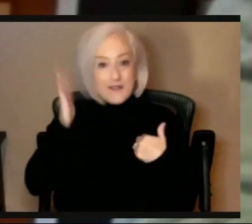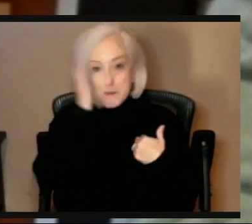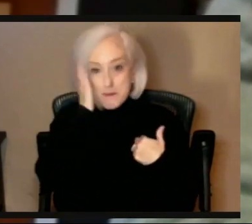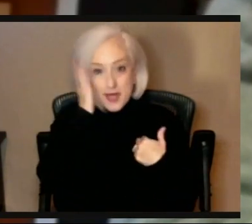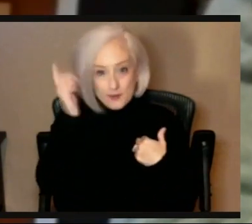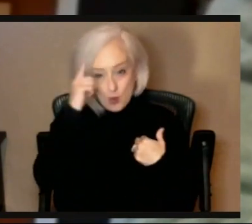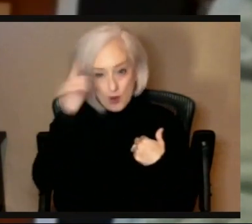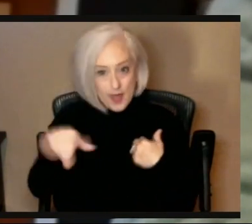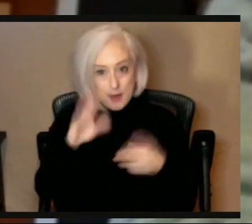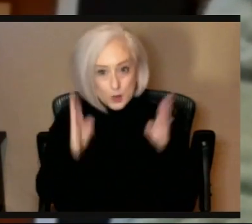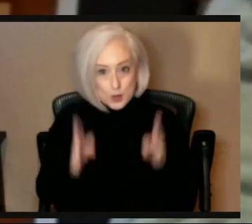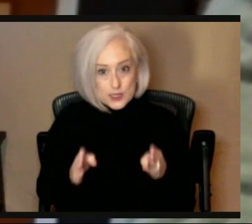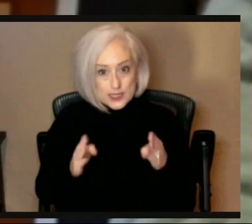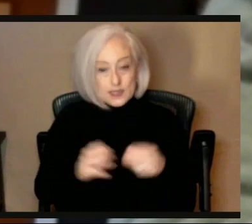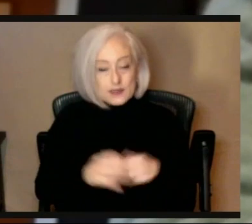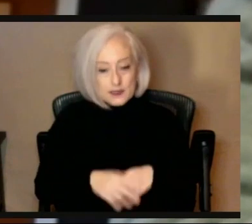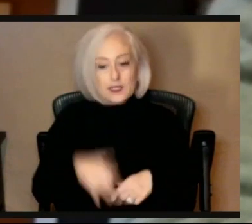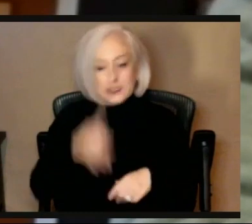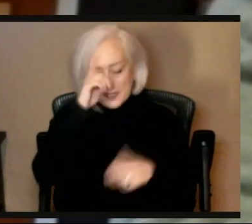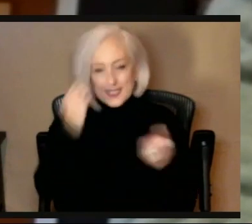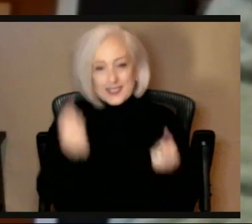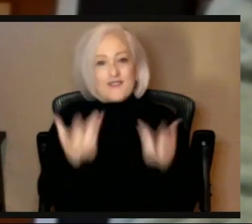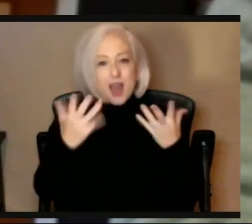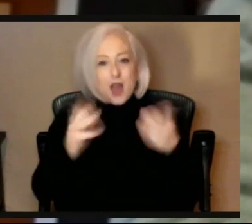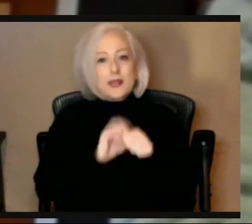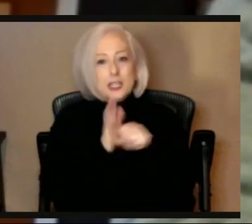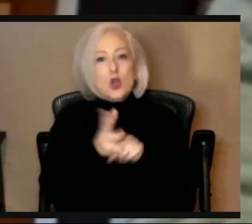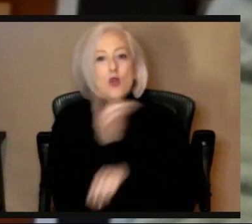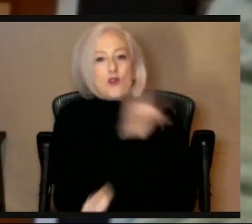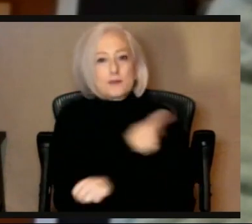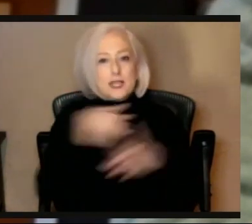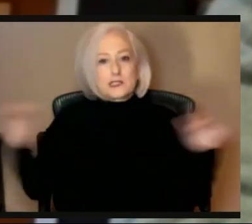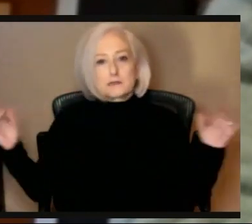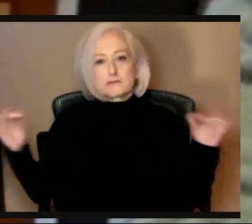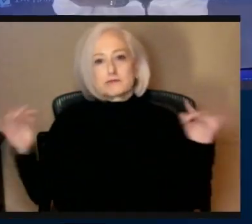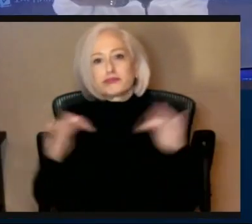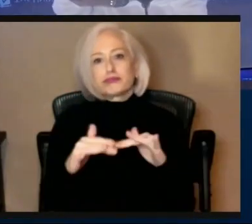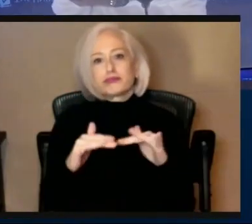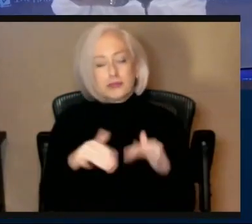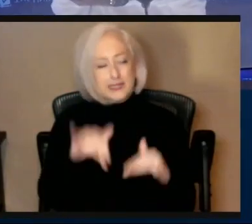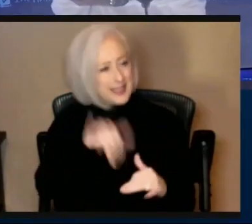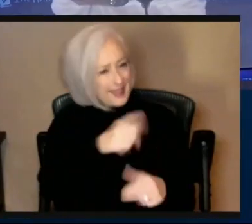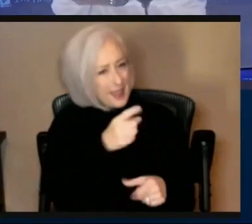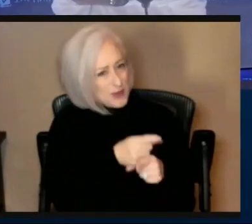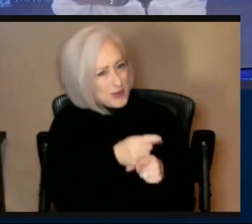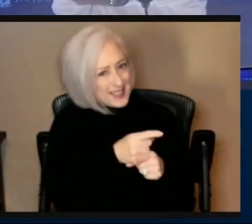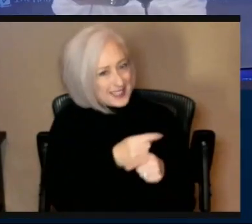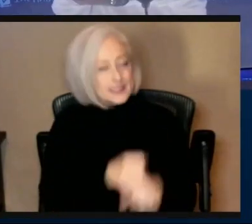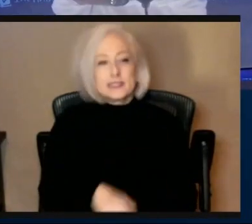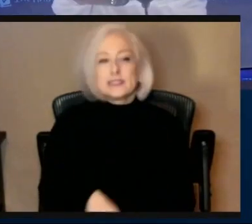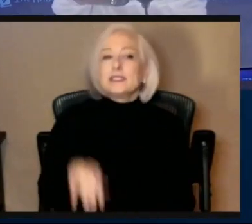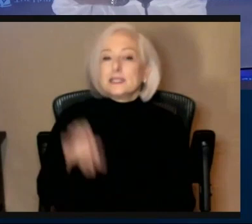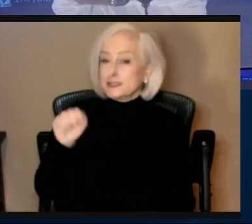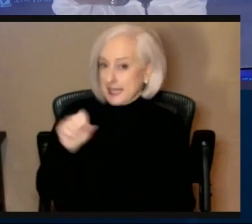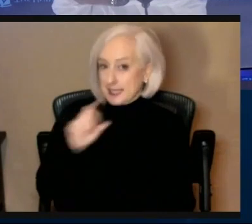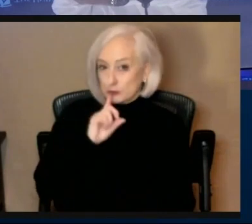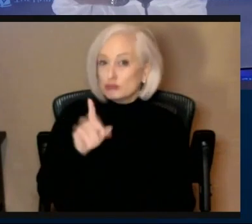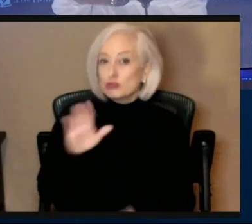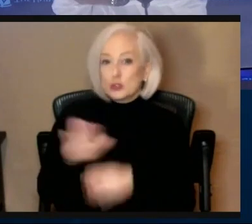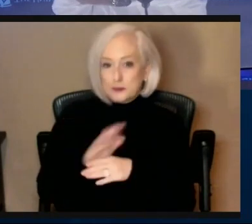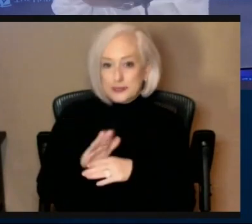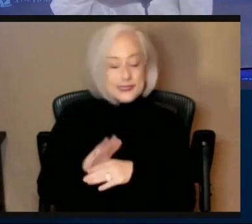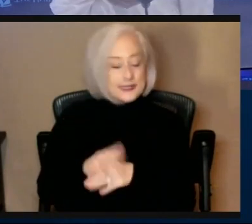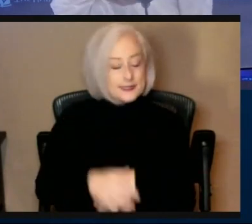of the influx of COVID patients. Is that right, Dr. V? I think that's what I recall. Oh, absolutely. It's been